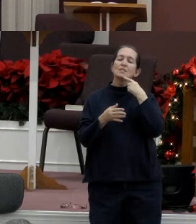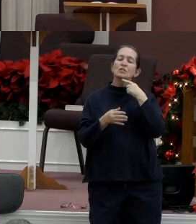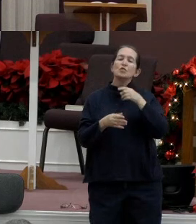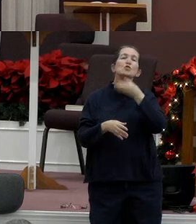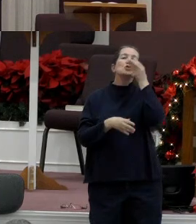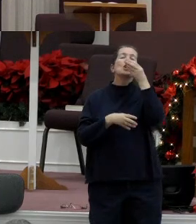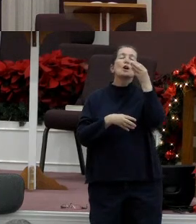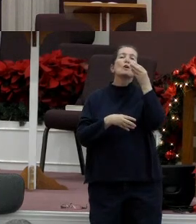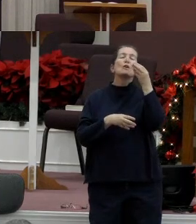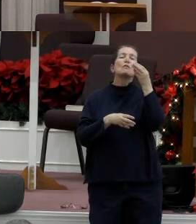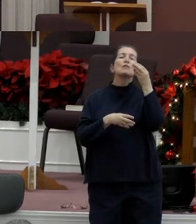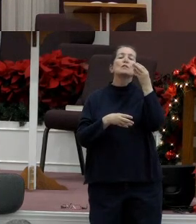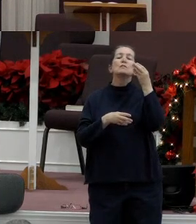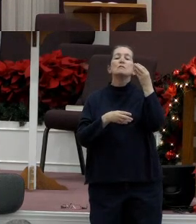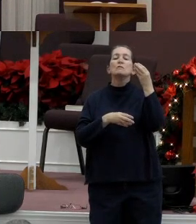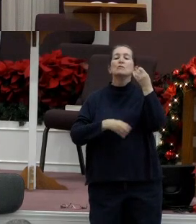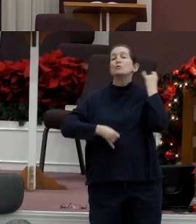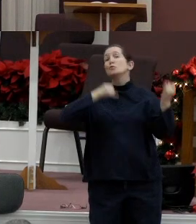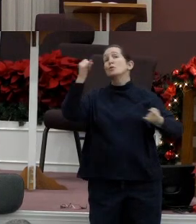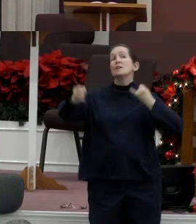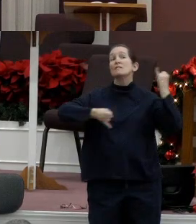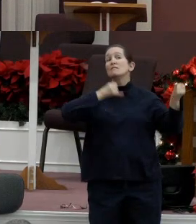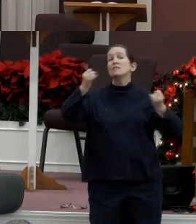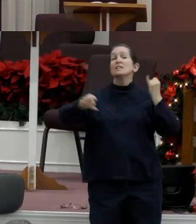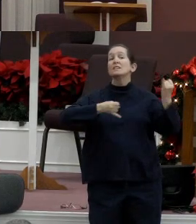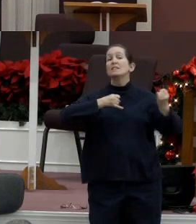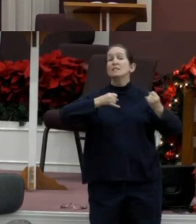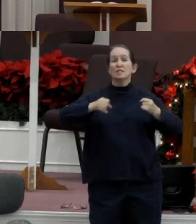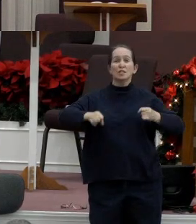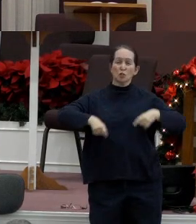shouted triumphantly.